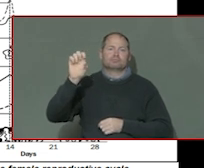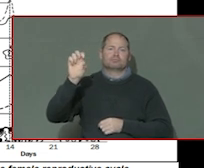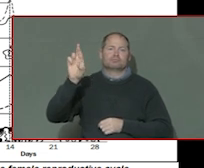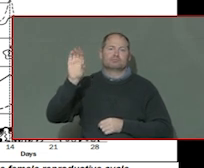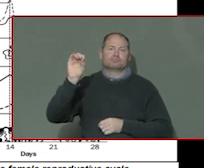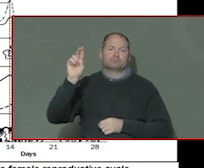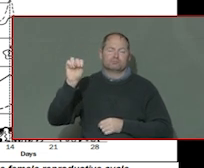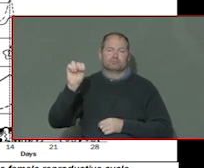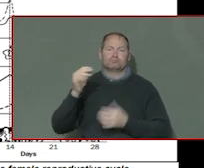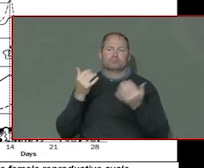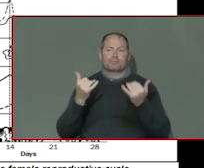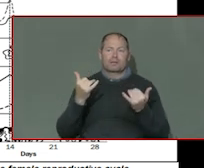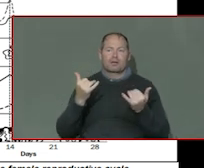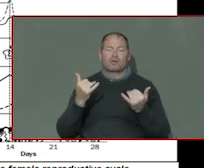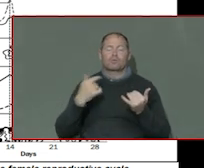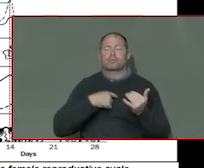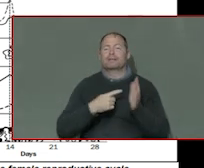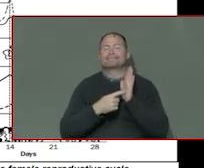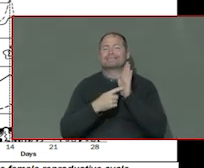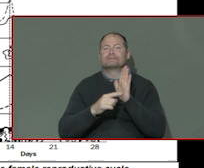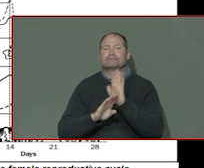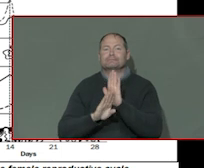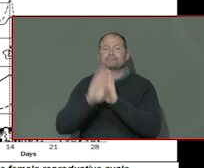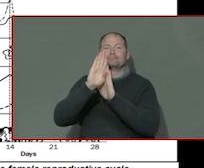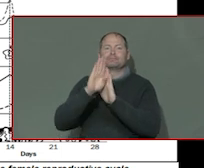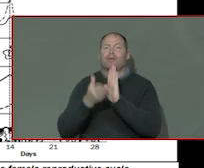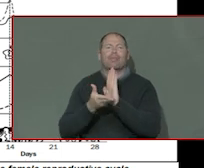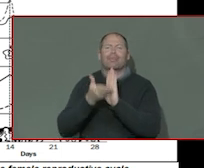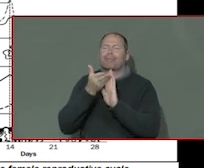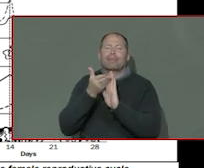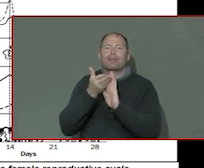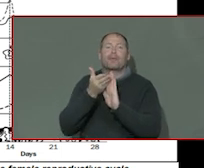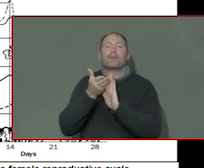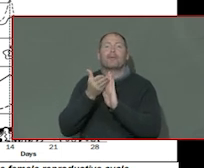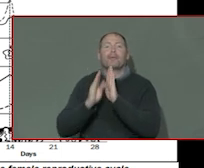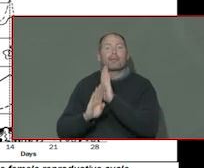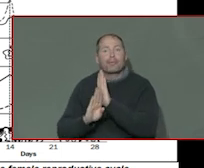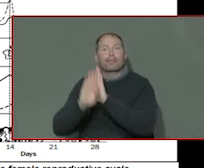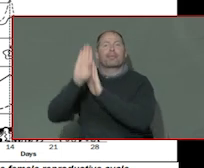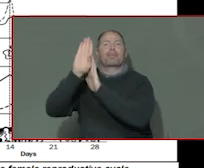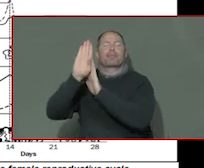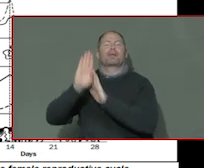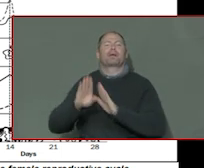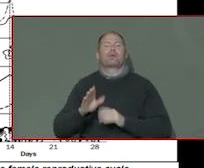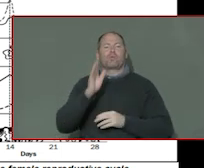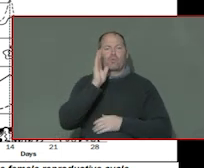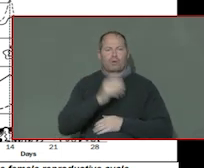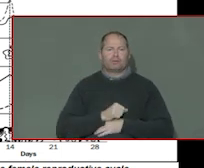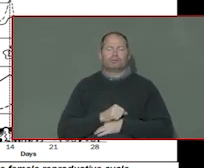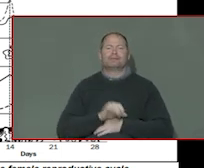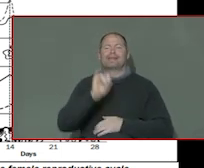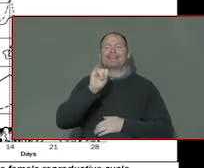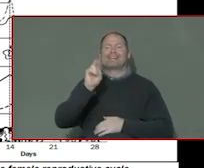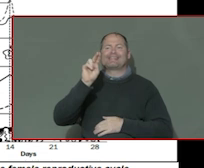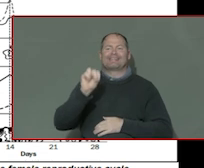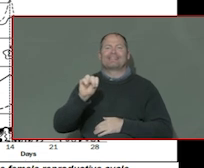will increase. Not it will just go up, we always have, so there will be an increase in the level. Or